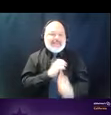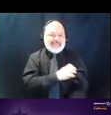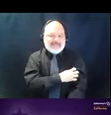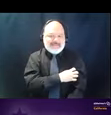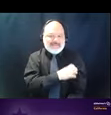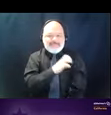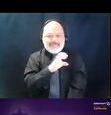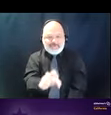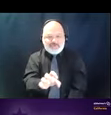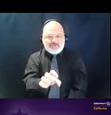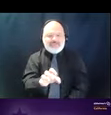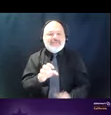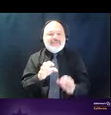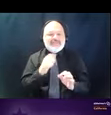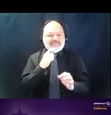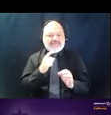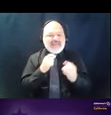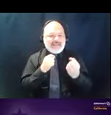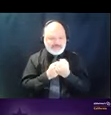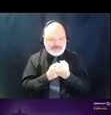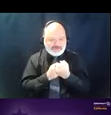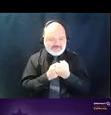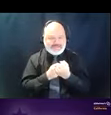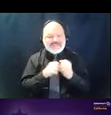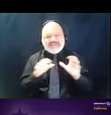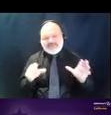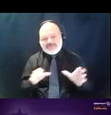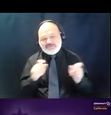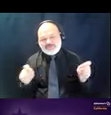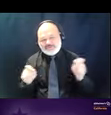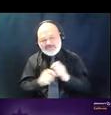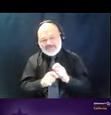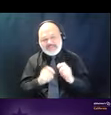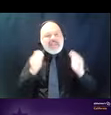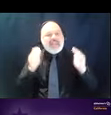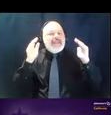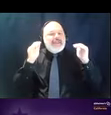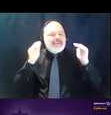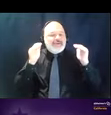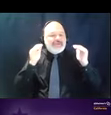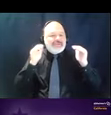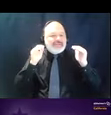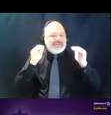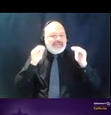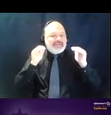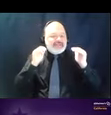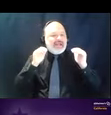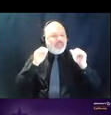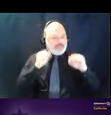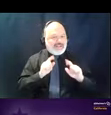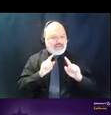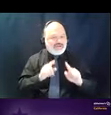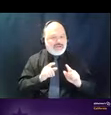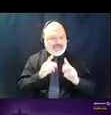here principle of self-efficacy. Yes, we can do the change, and really how can we grow as person. Next one.